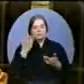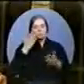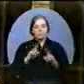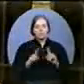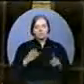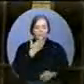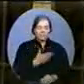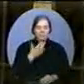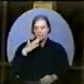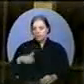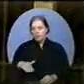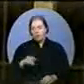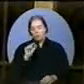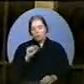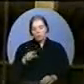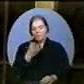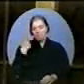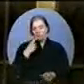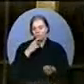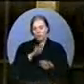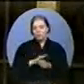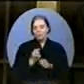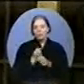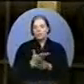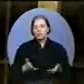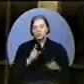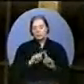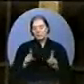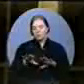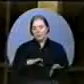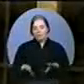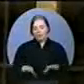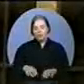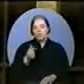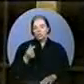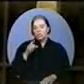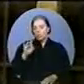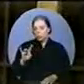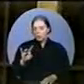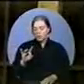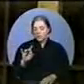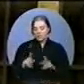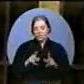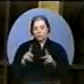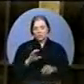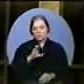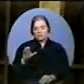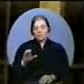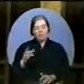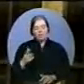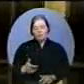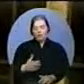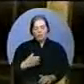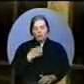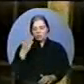a government that promised to do things differently. Now, let's look at the G8. Canadians are justifiably outraged that our tax dollars are being